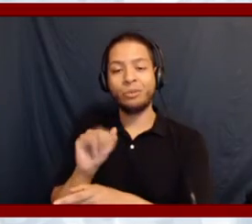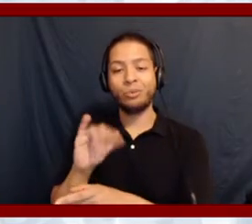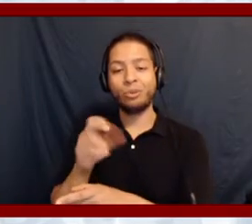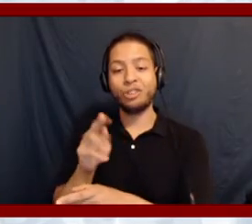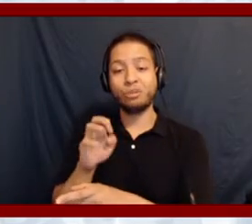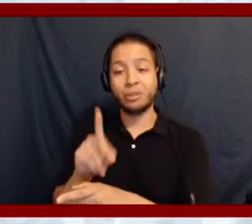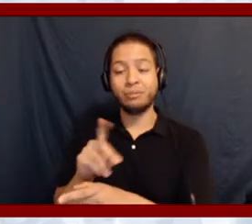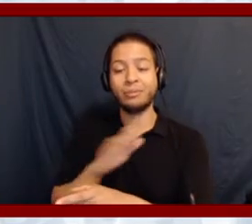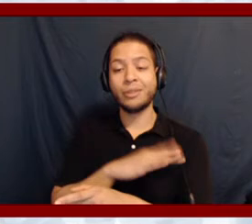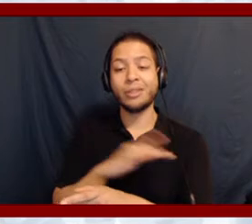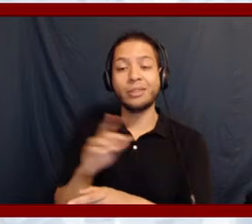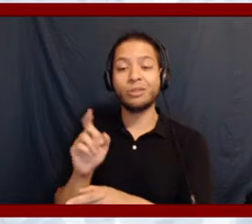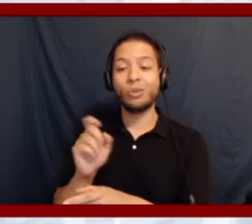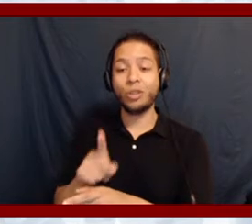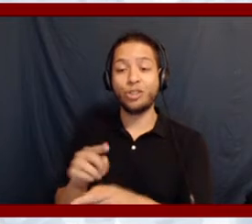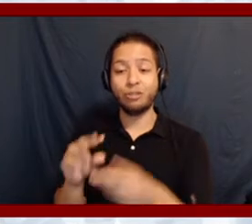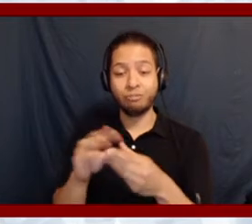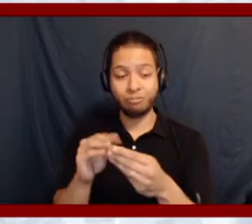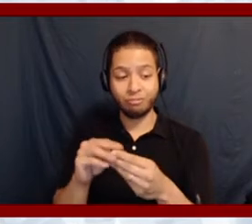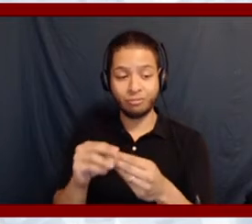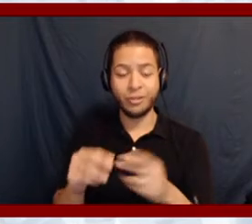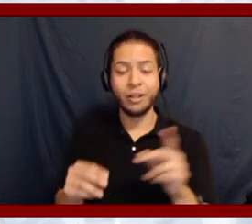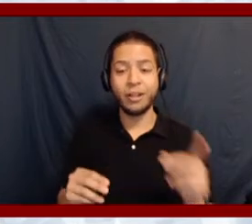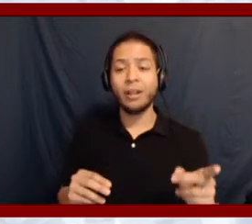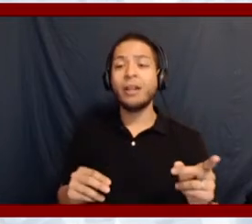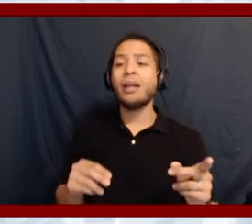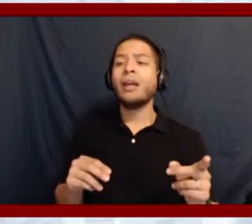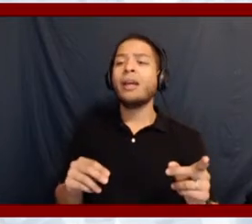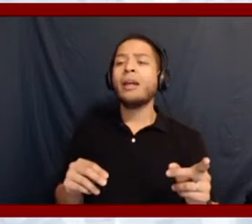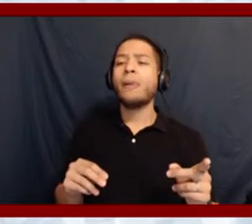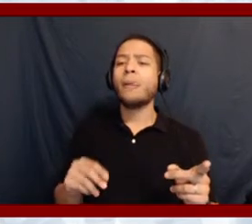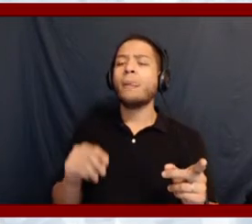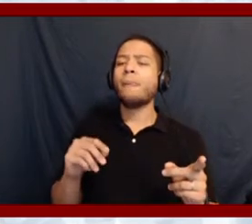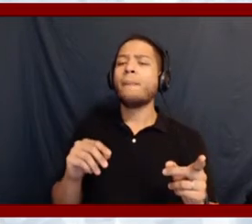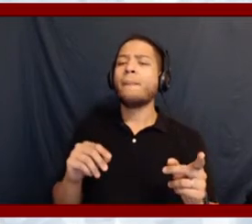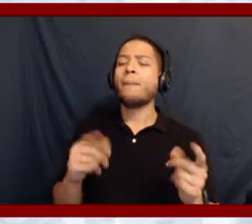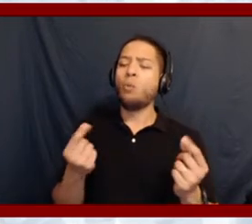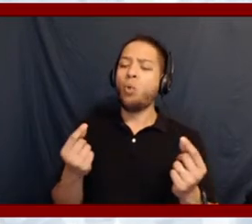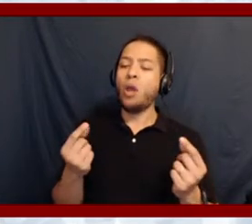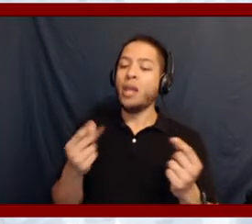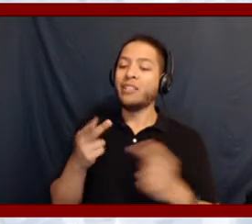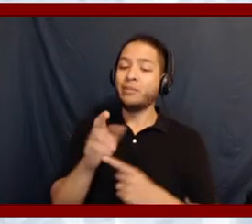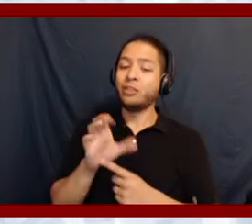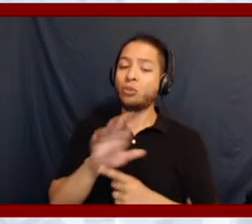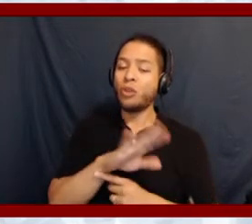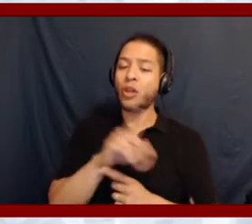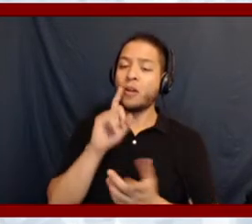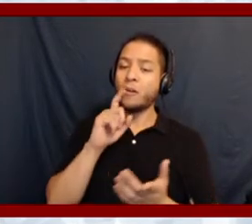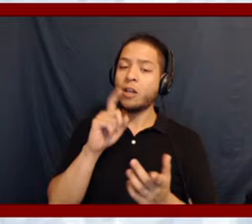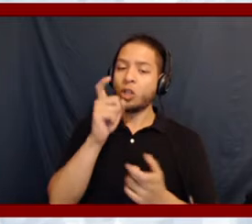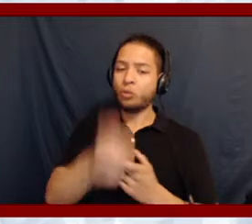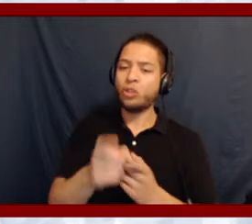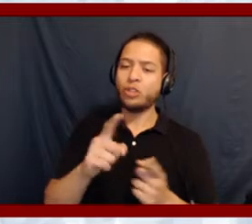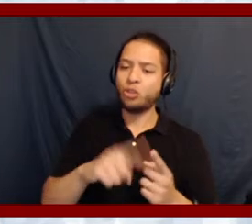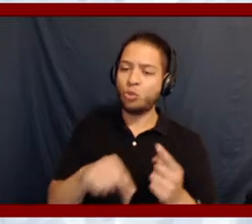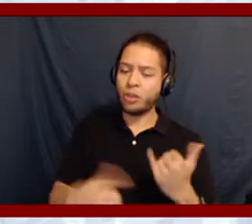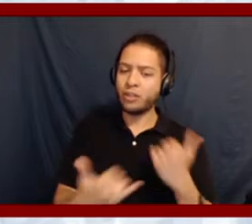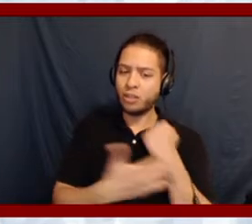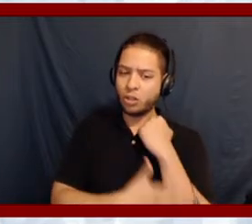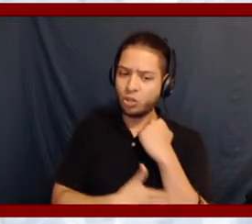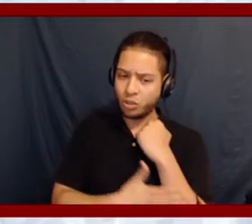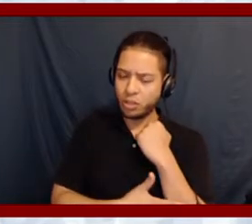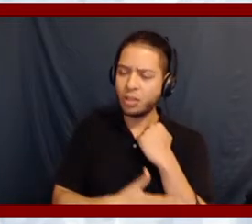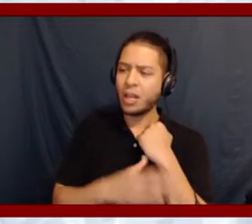HBCUs to this country and the responsibility of government to ensure that Blacks and all citizens have the opportunity for